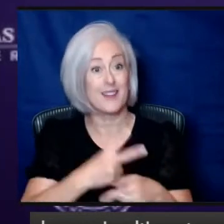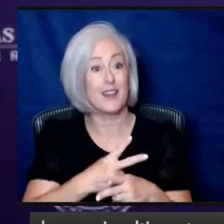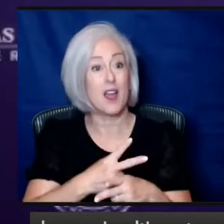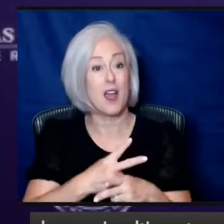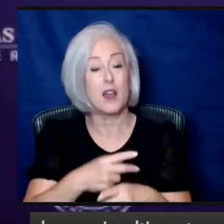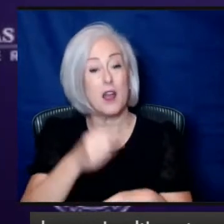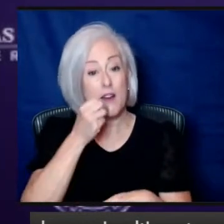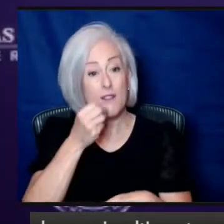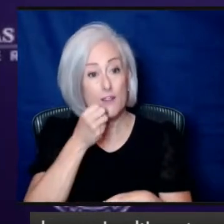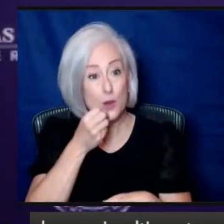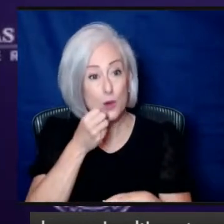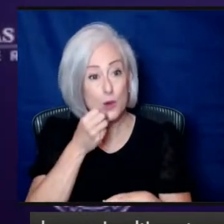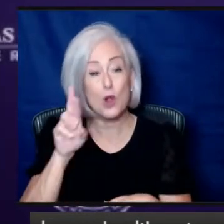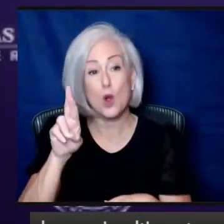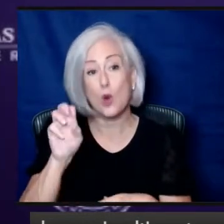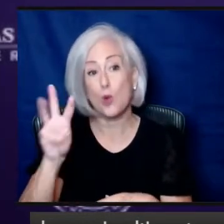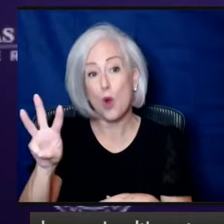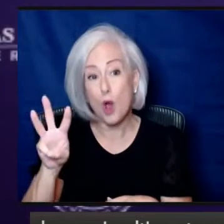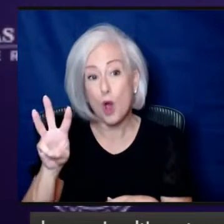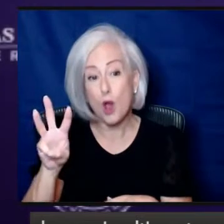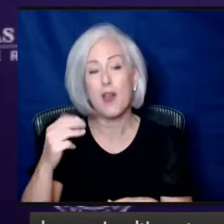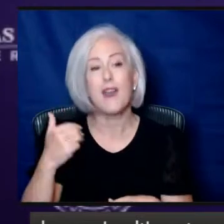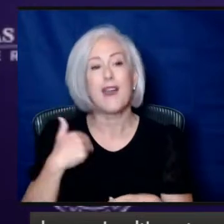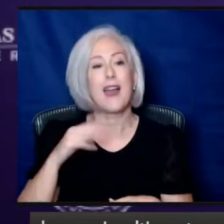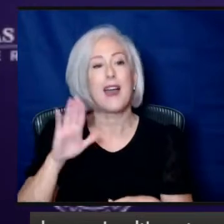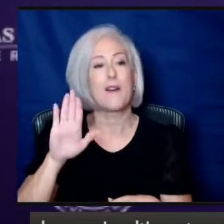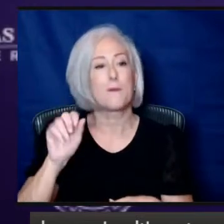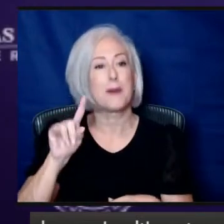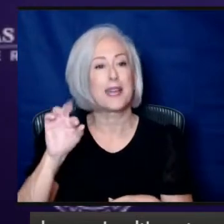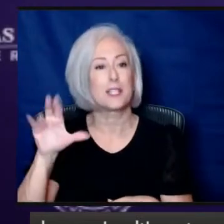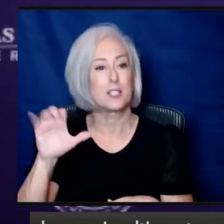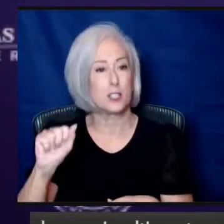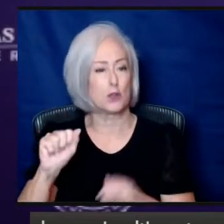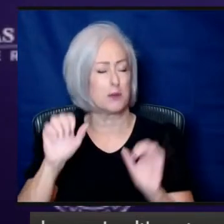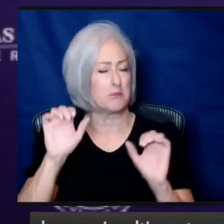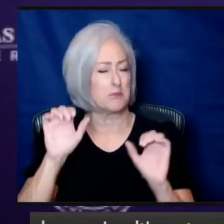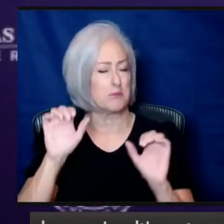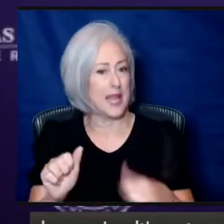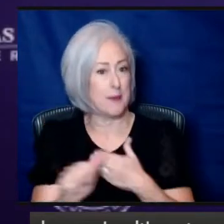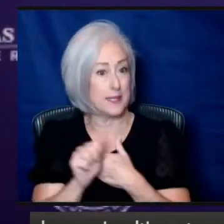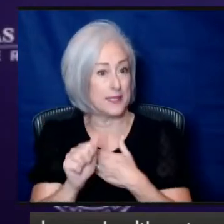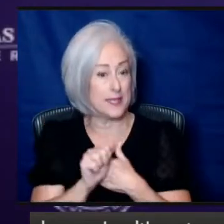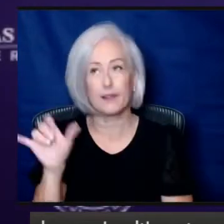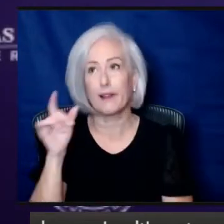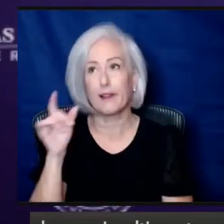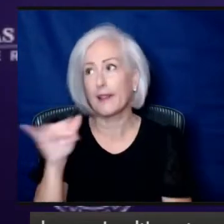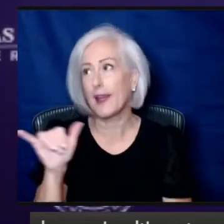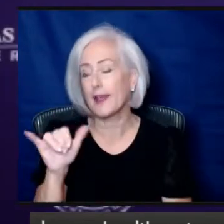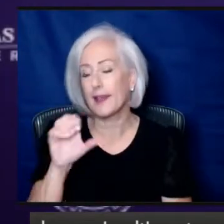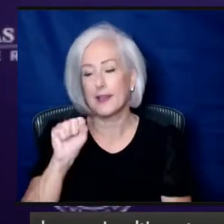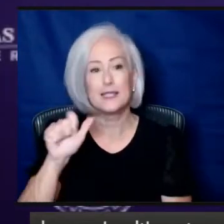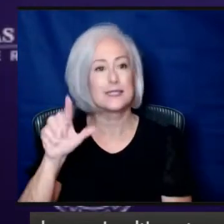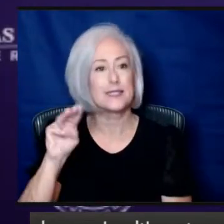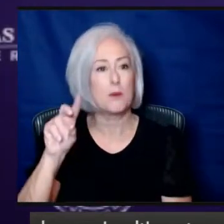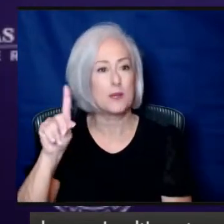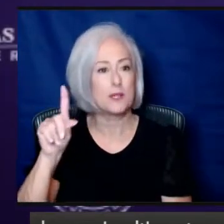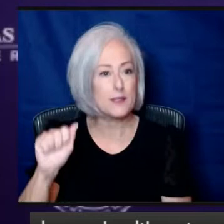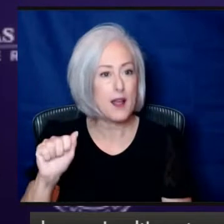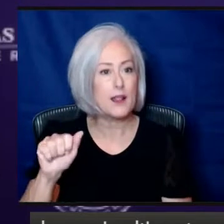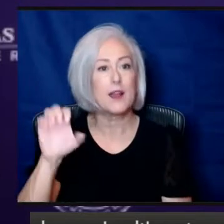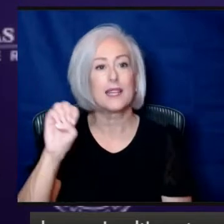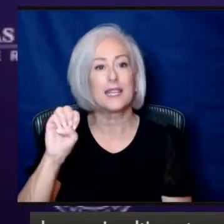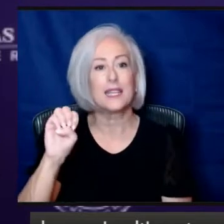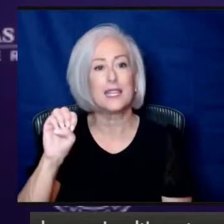they often contain bacteria, and those bacteria can be really dangerous ones like salmonella and listeria, E. coli. And those are things